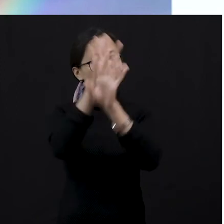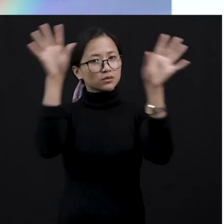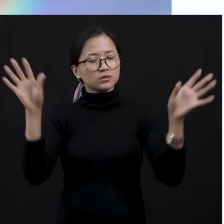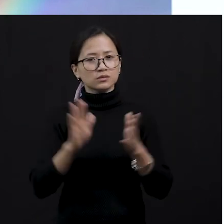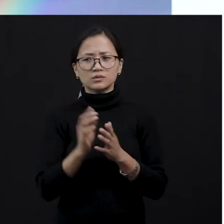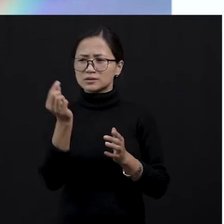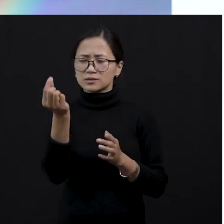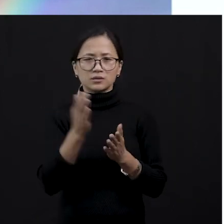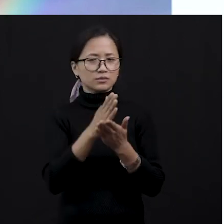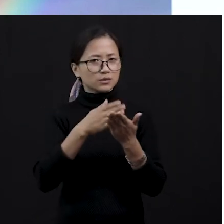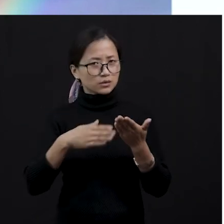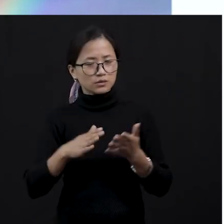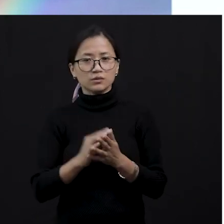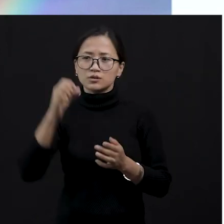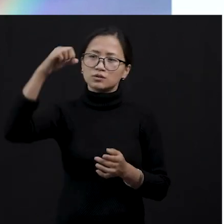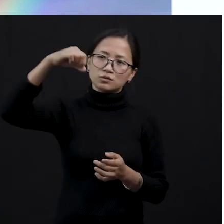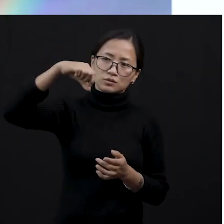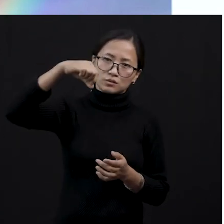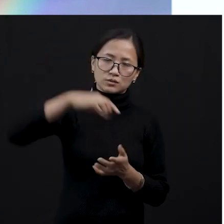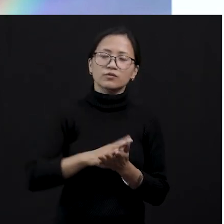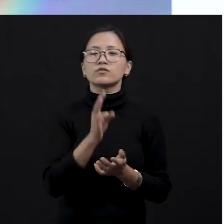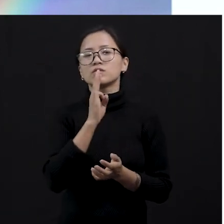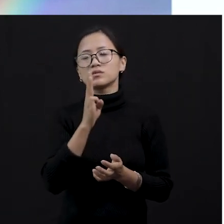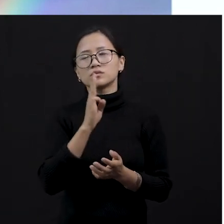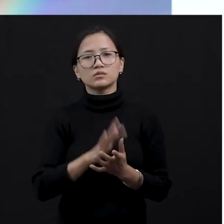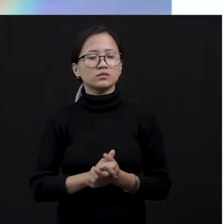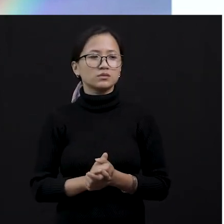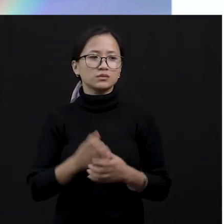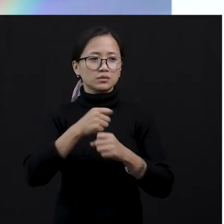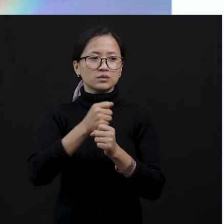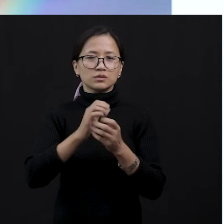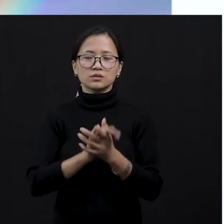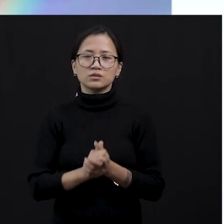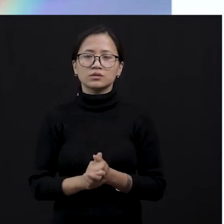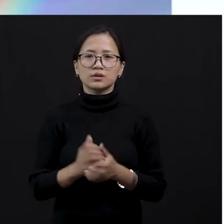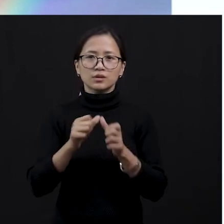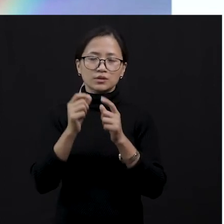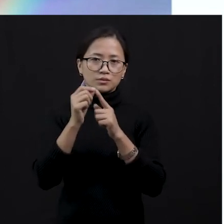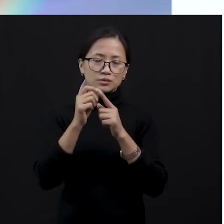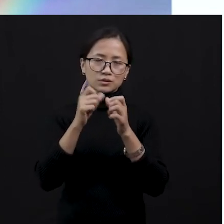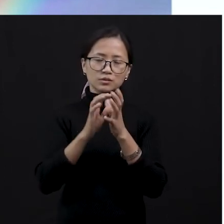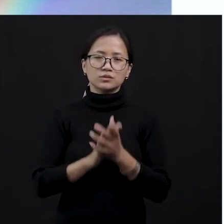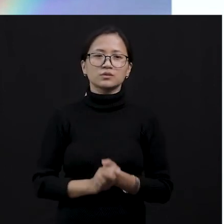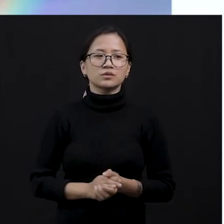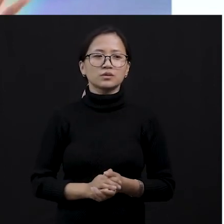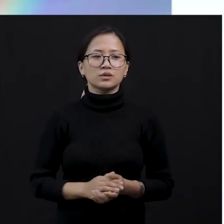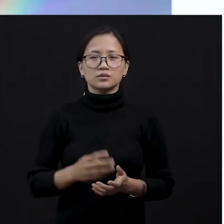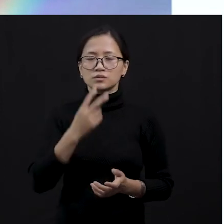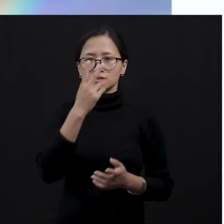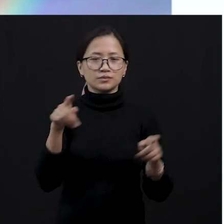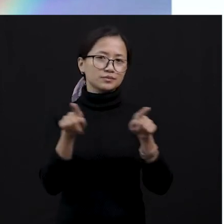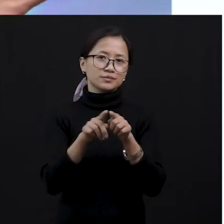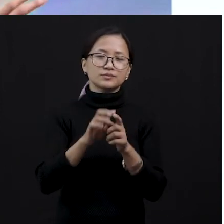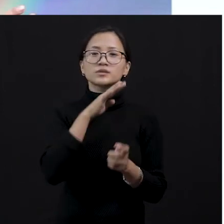those tiny particles of droplets of water, it makes it appears like this color.